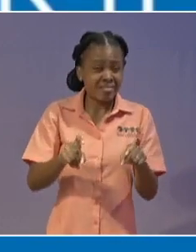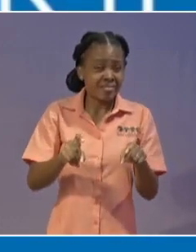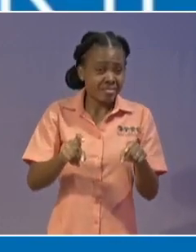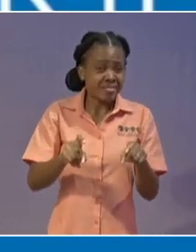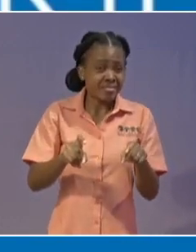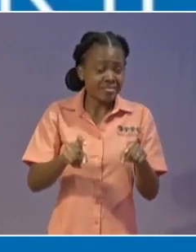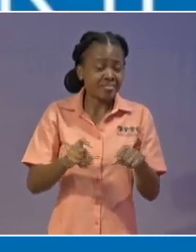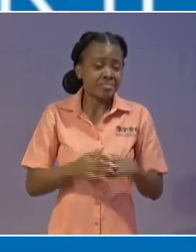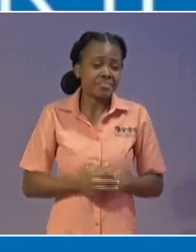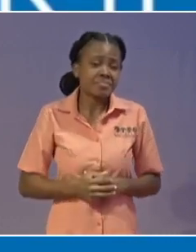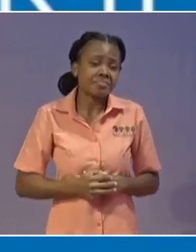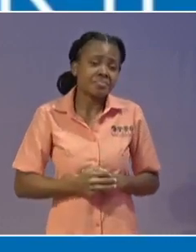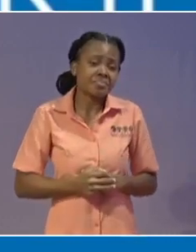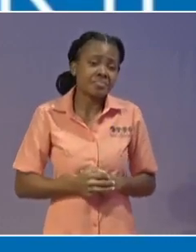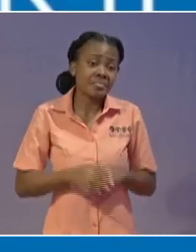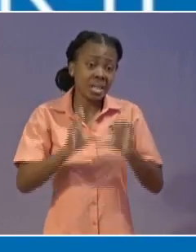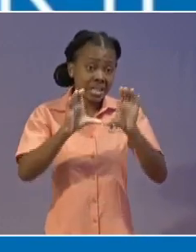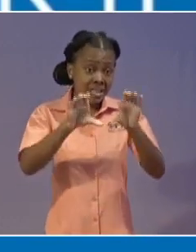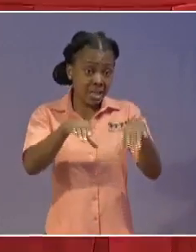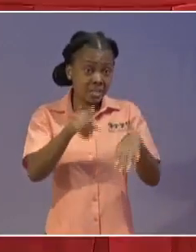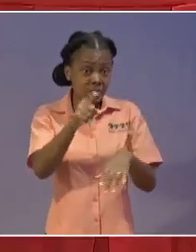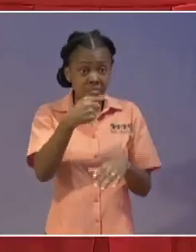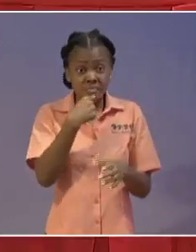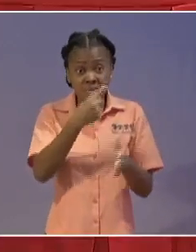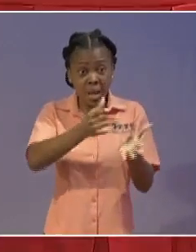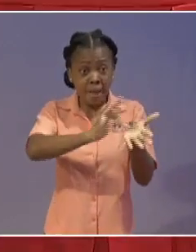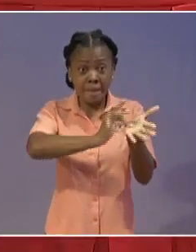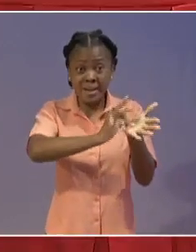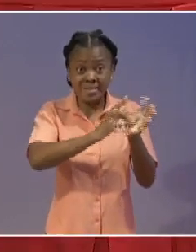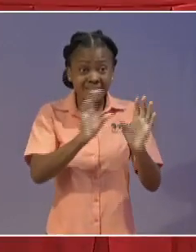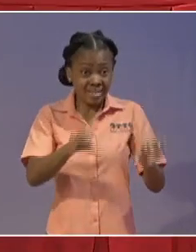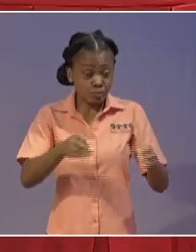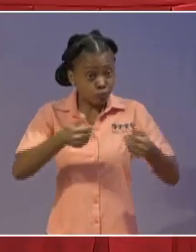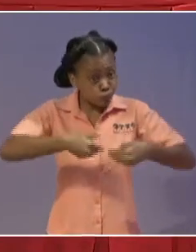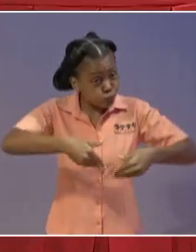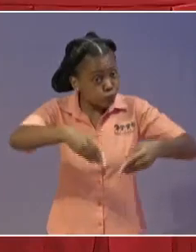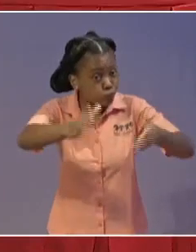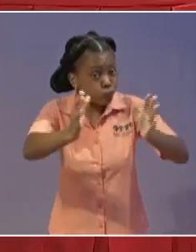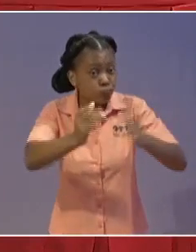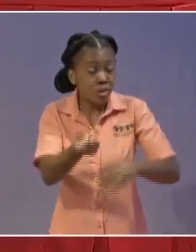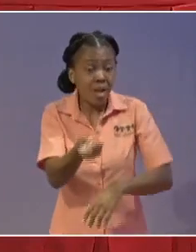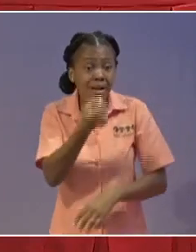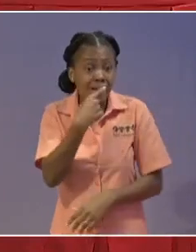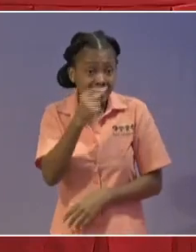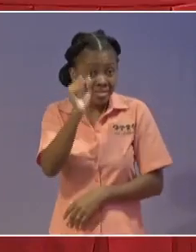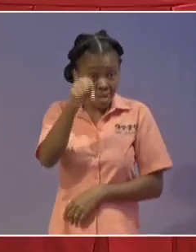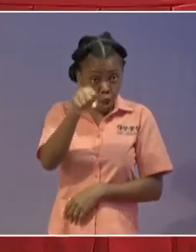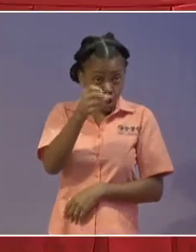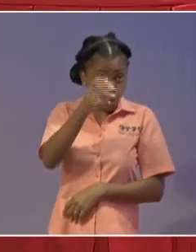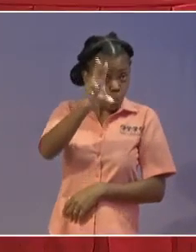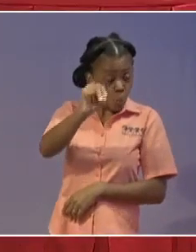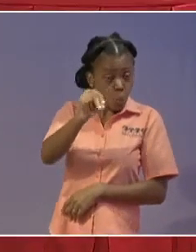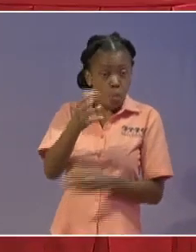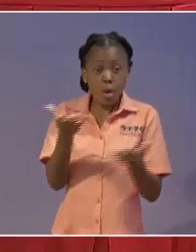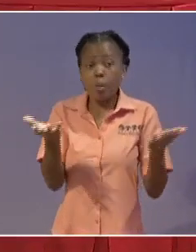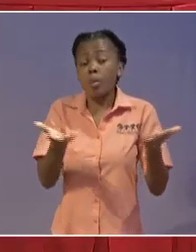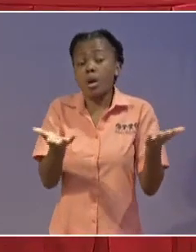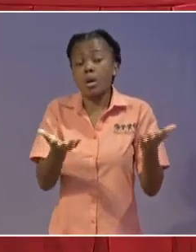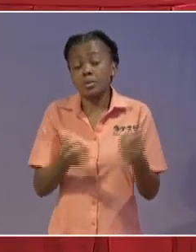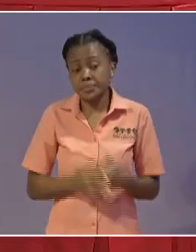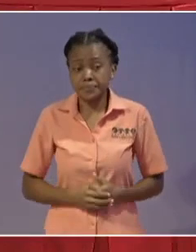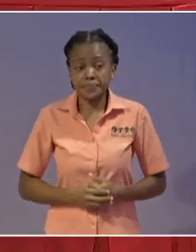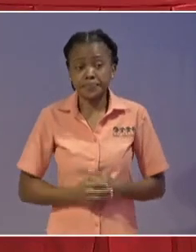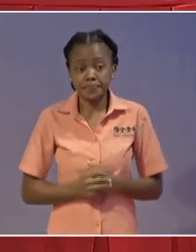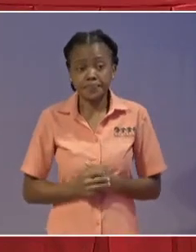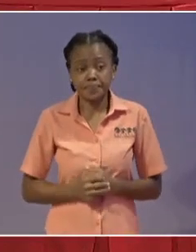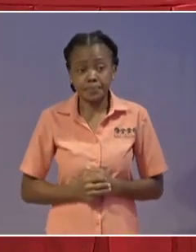could take or should take? Thank you very much. Okay, so in terms of your question, we just to reiterate what we said. So